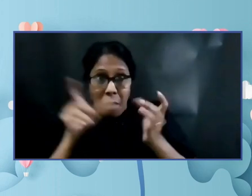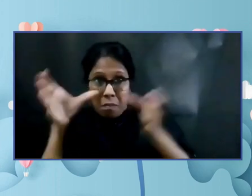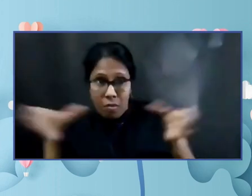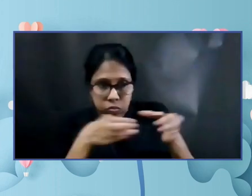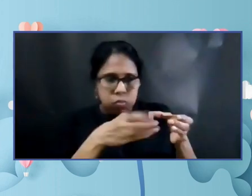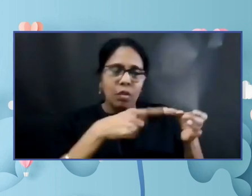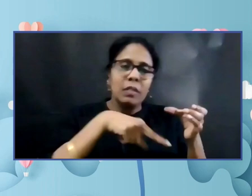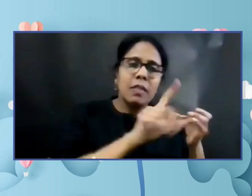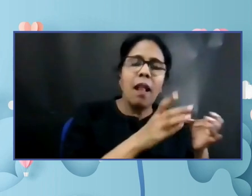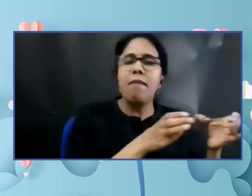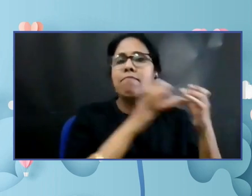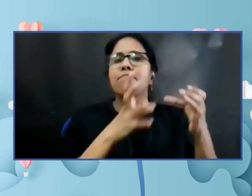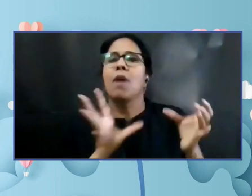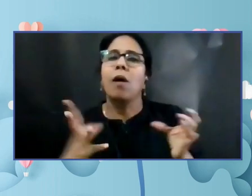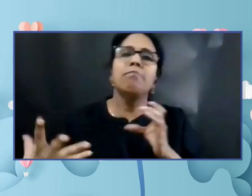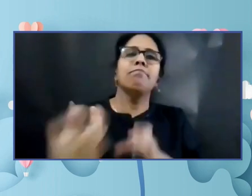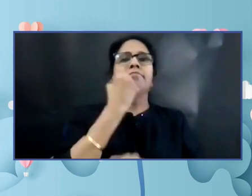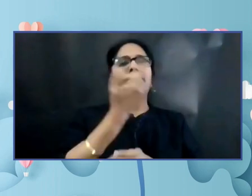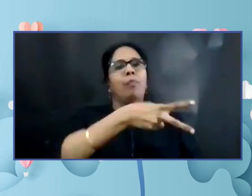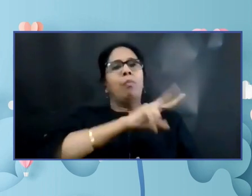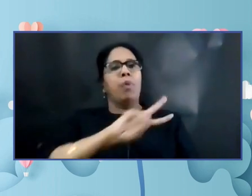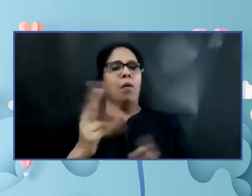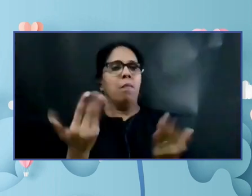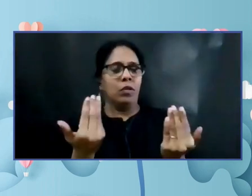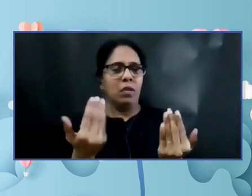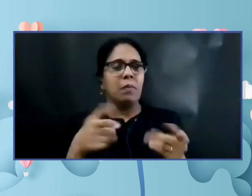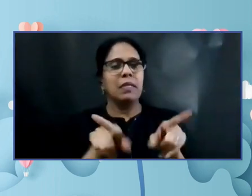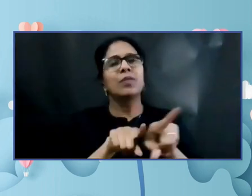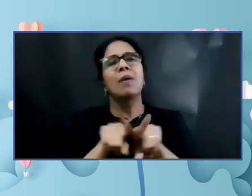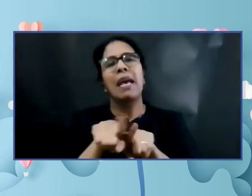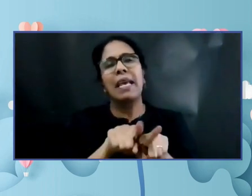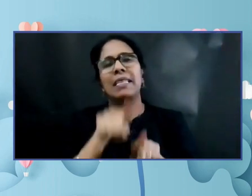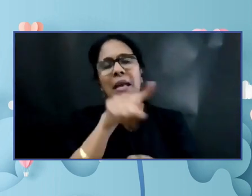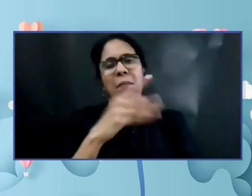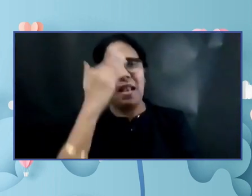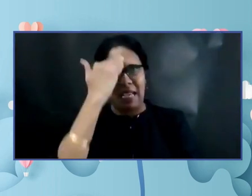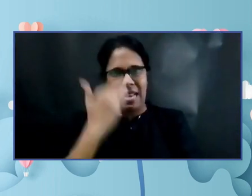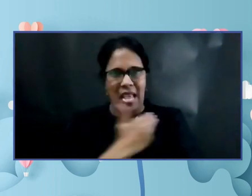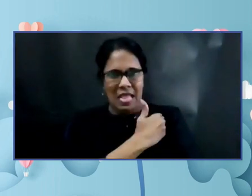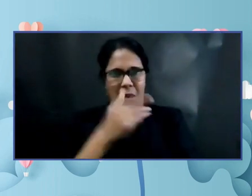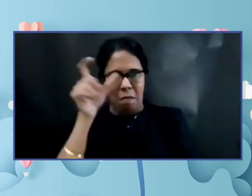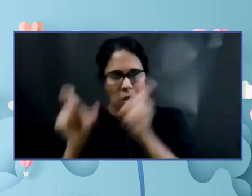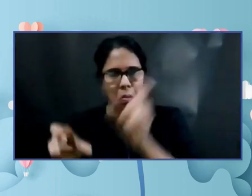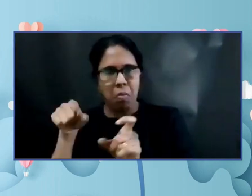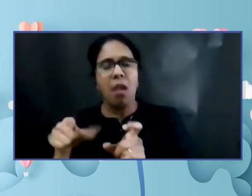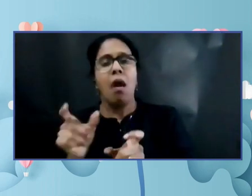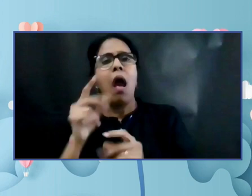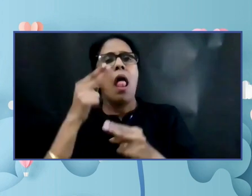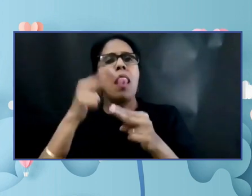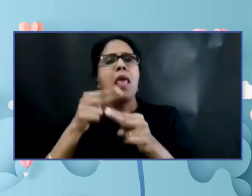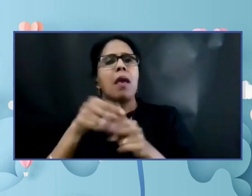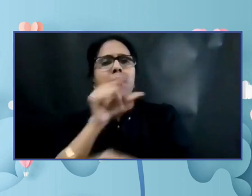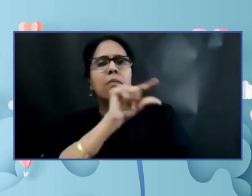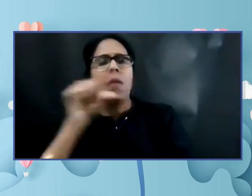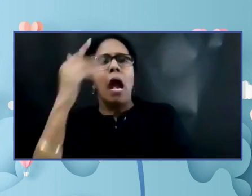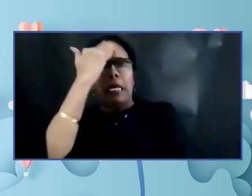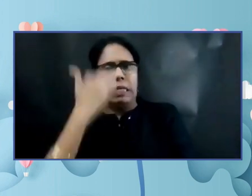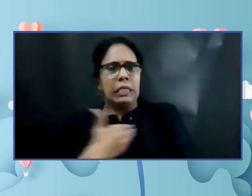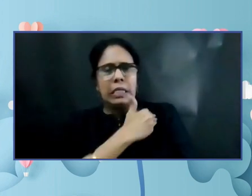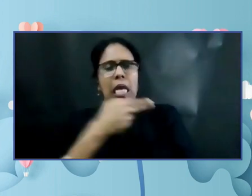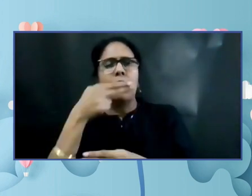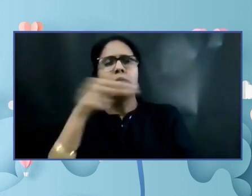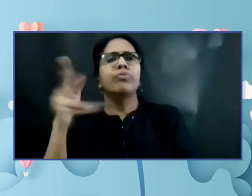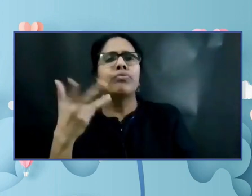was coined not by followers of Jesus, but by their adversaries, who disparagingly call them